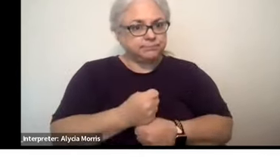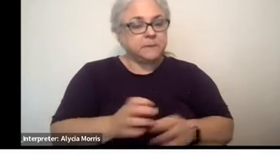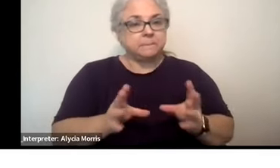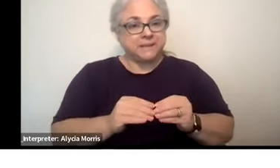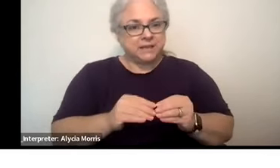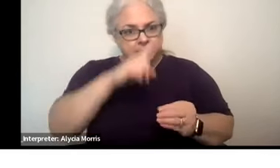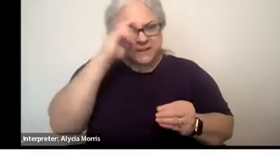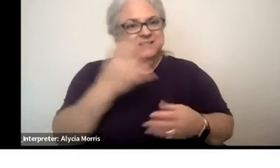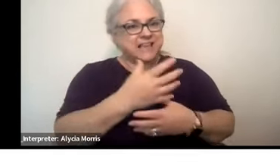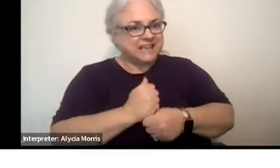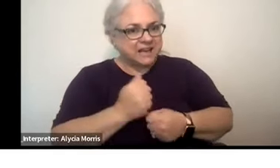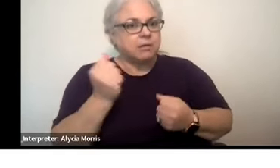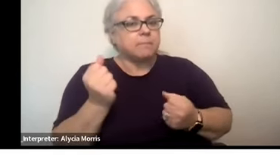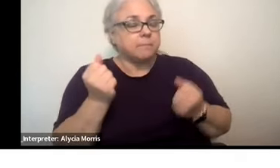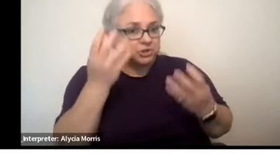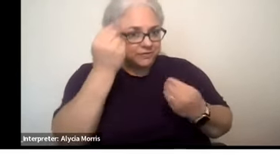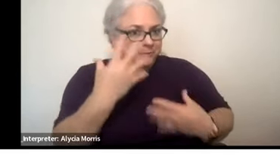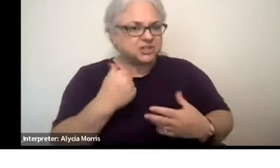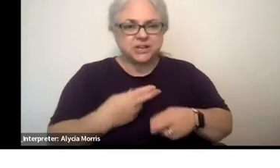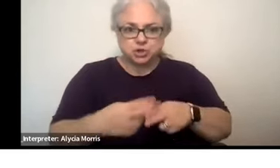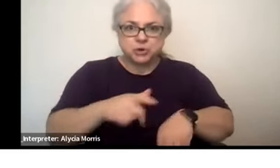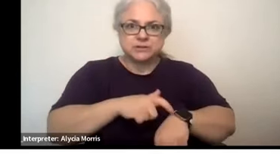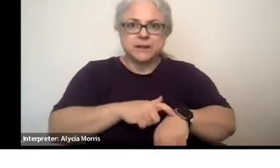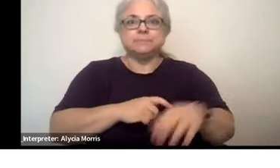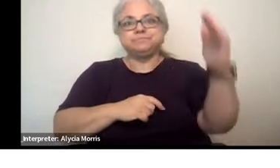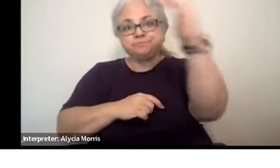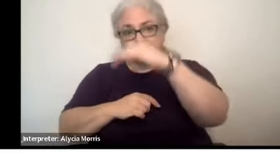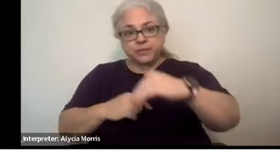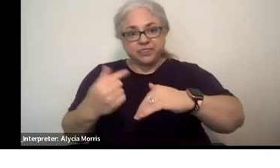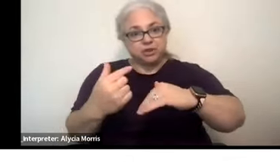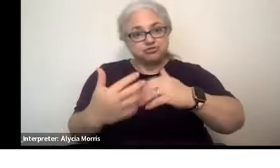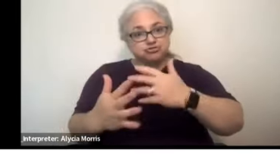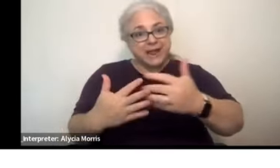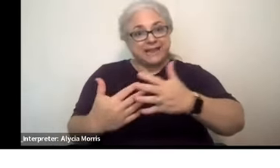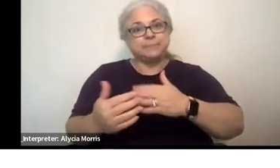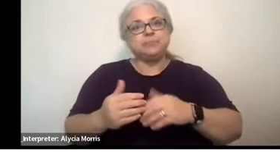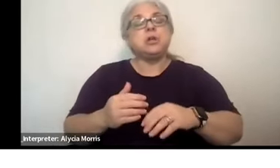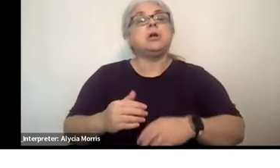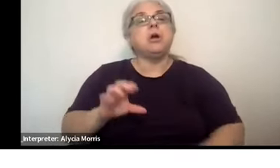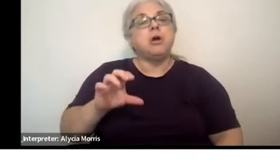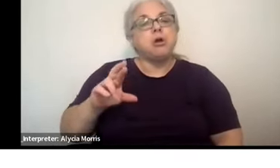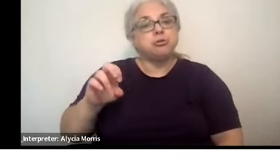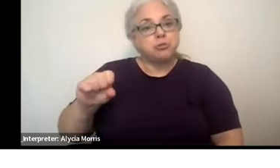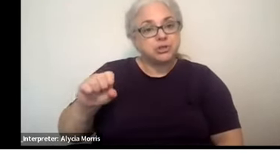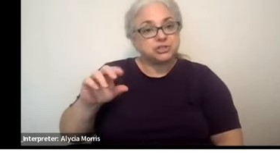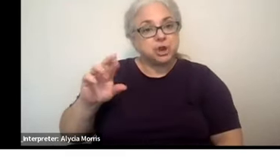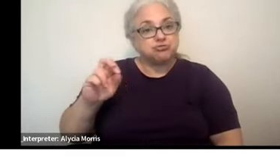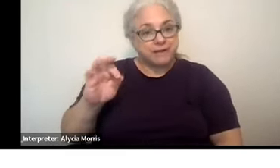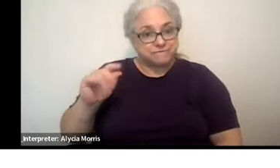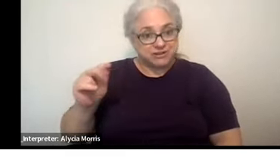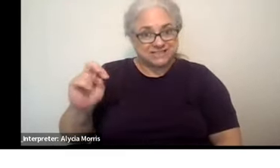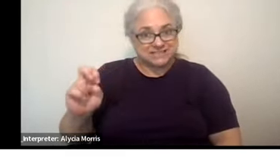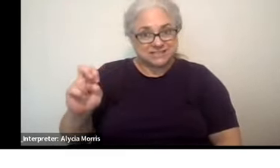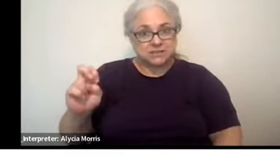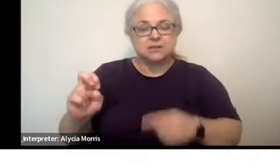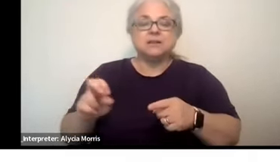period. Then down there under the cross-reference area, that's where the faculty cross-reference the prioritized